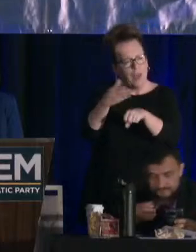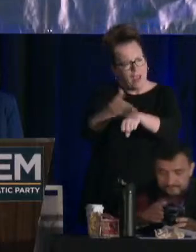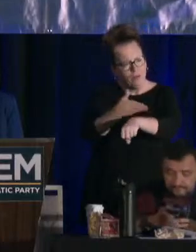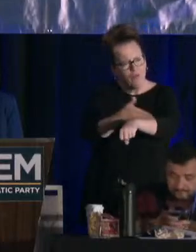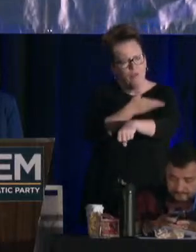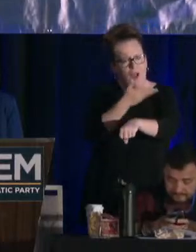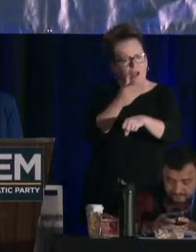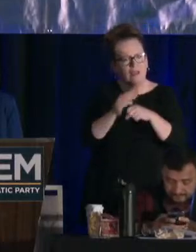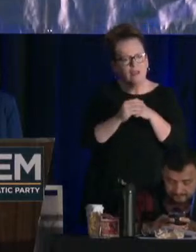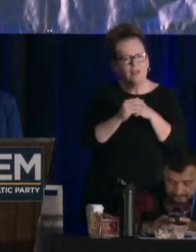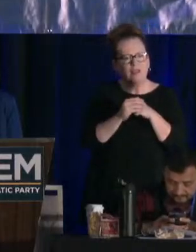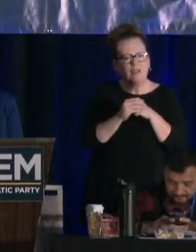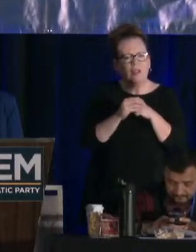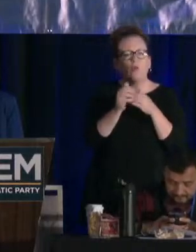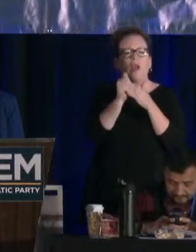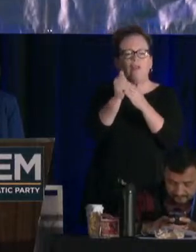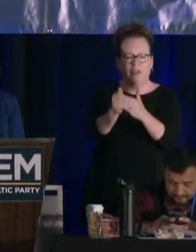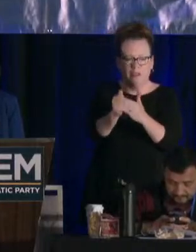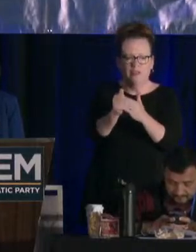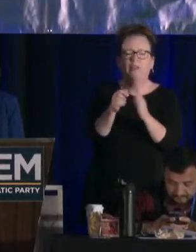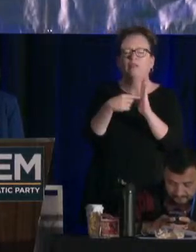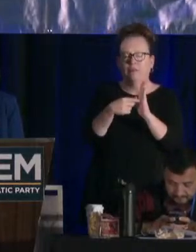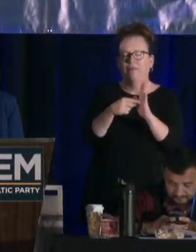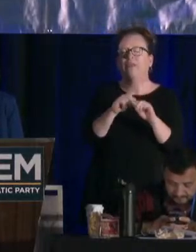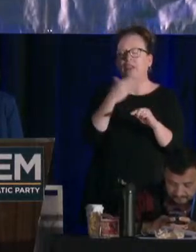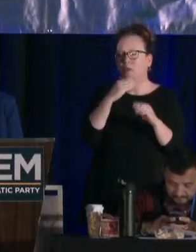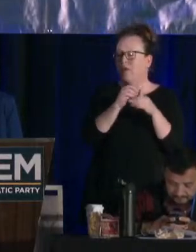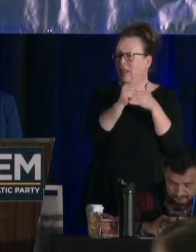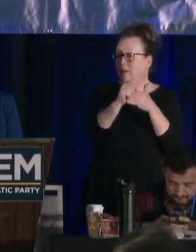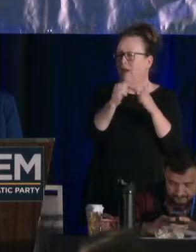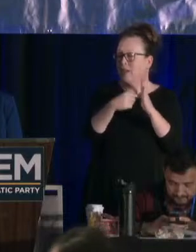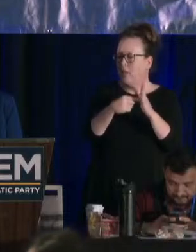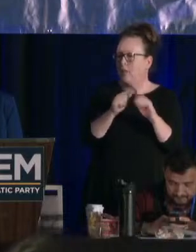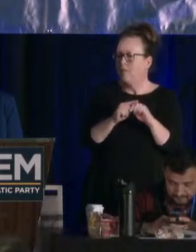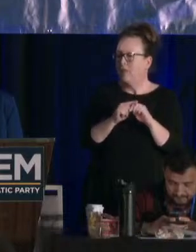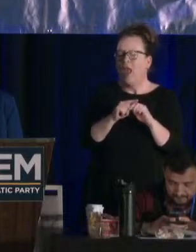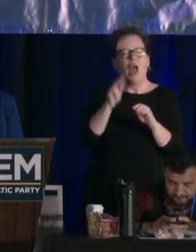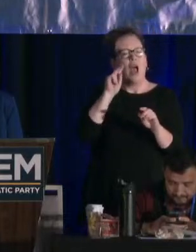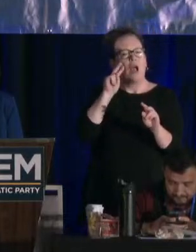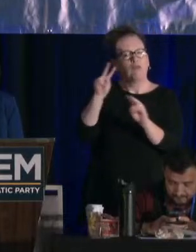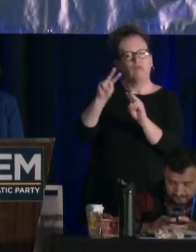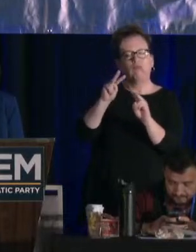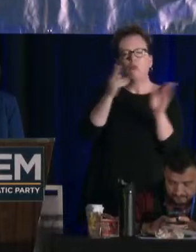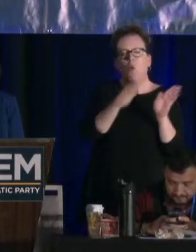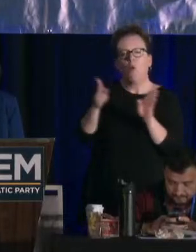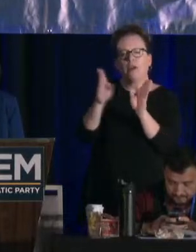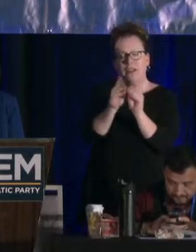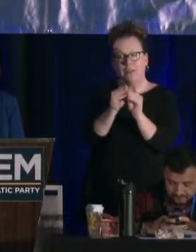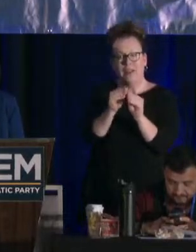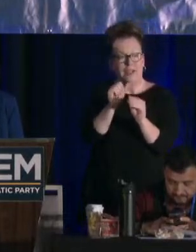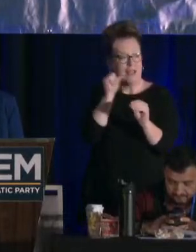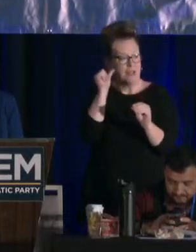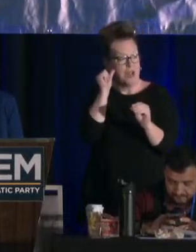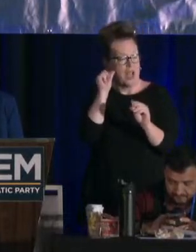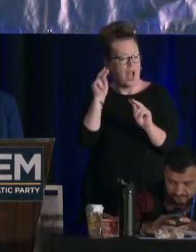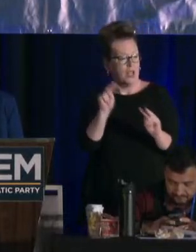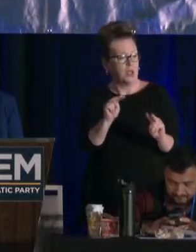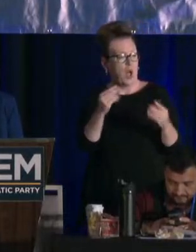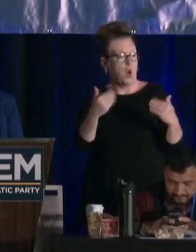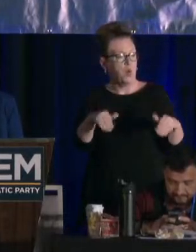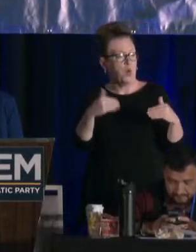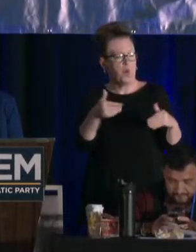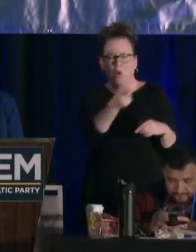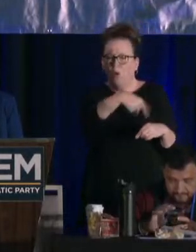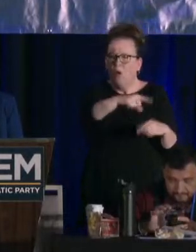example. I also attended the organizing meeting yesterday, and I was blown away by what they have